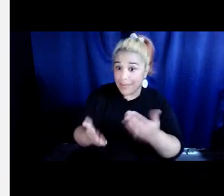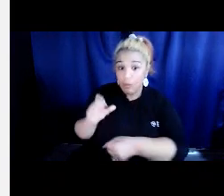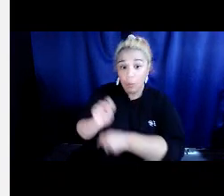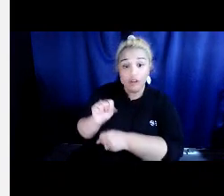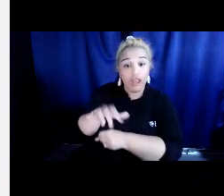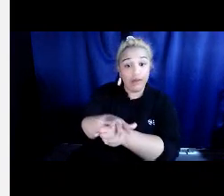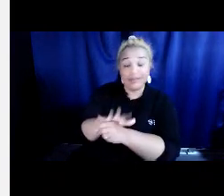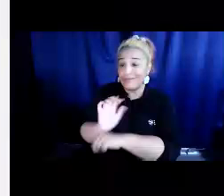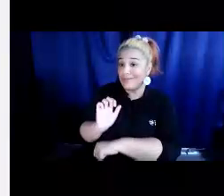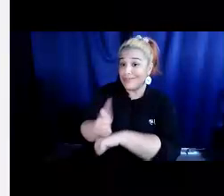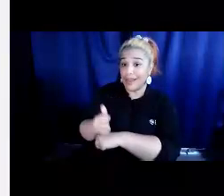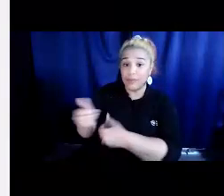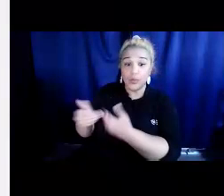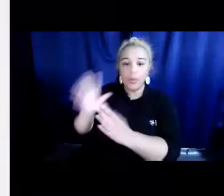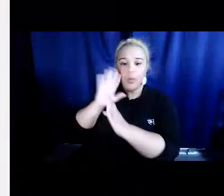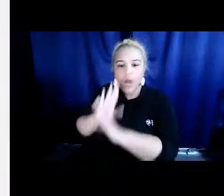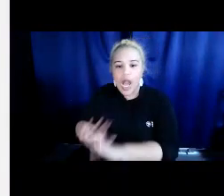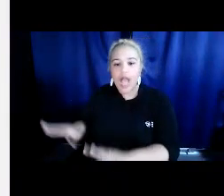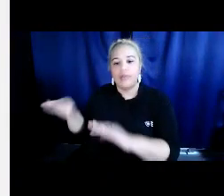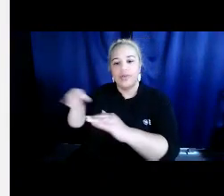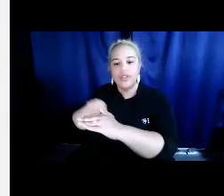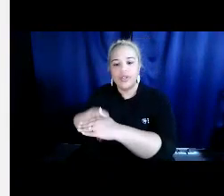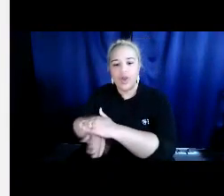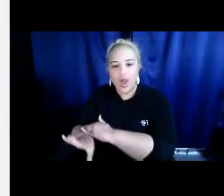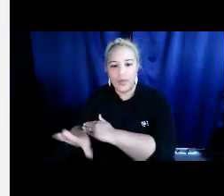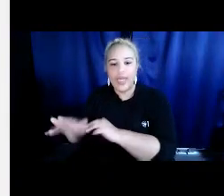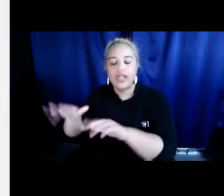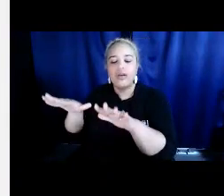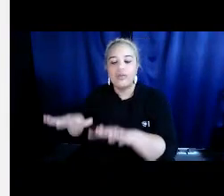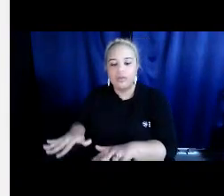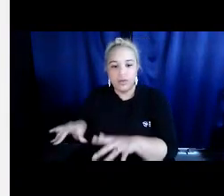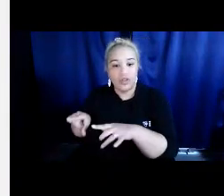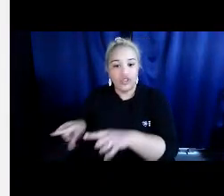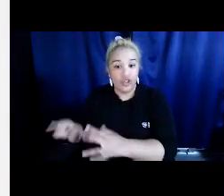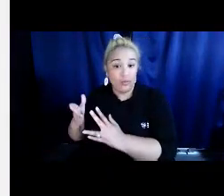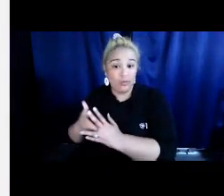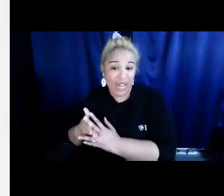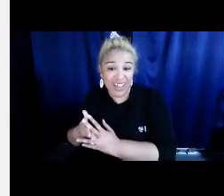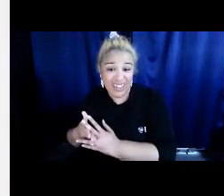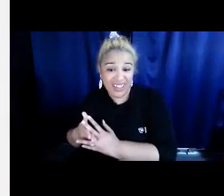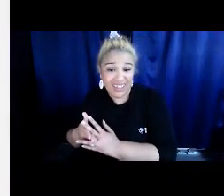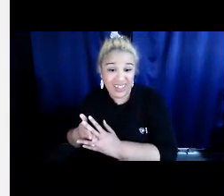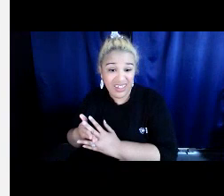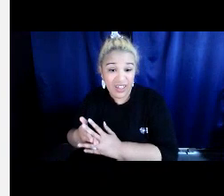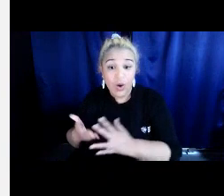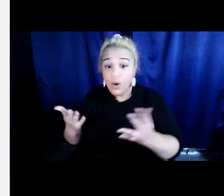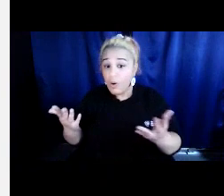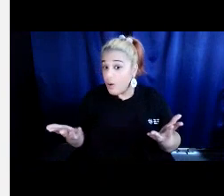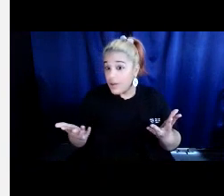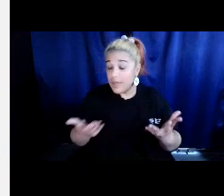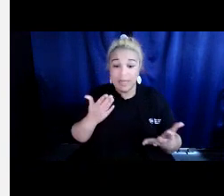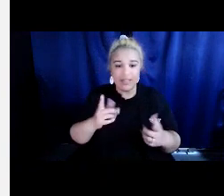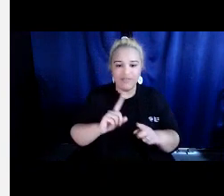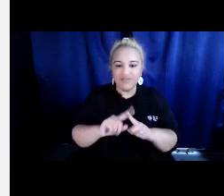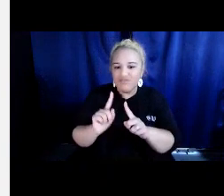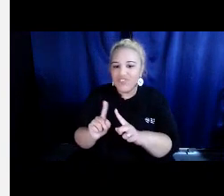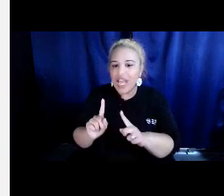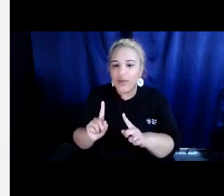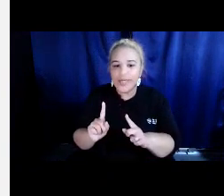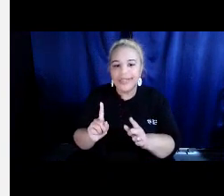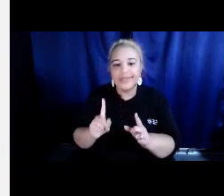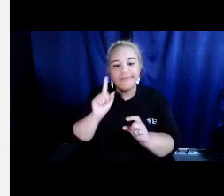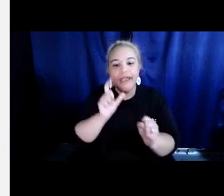manage personal needs such as medication management. Before we talk about ways to accommodate sensory needs in the